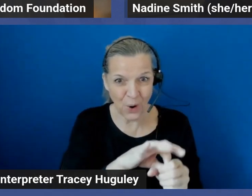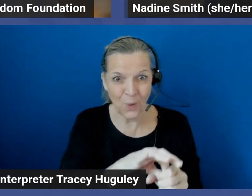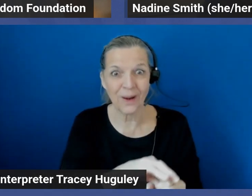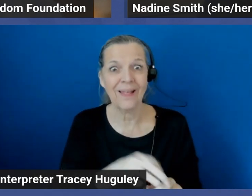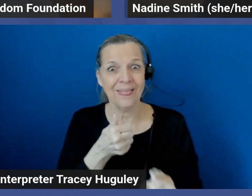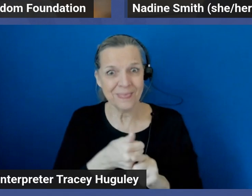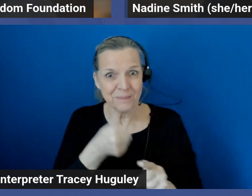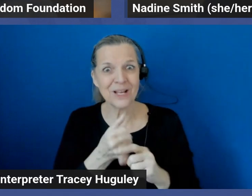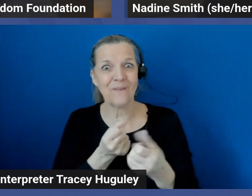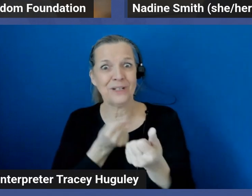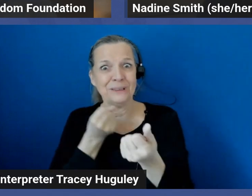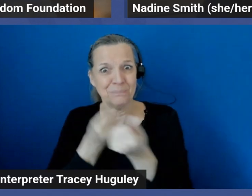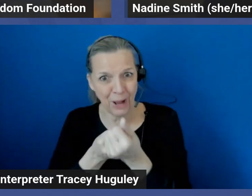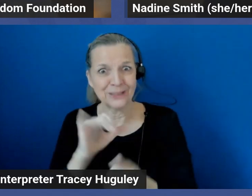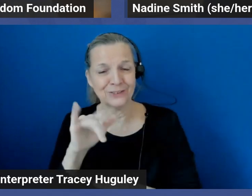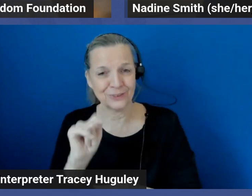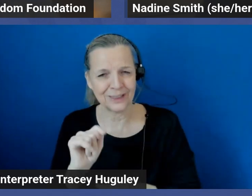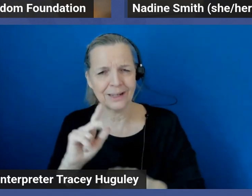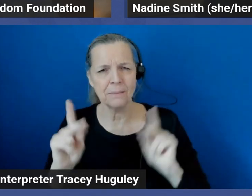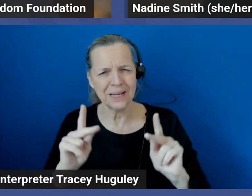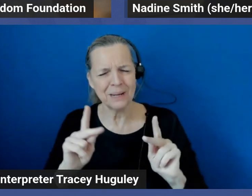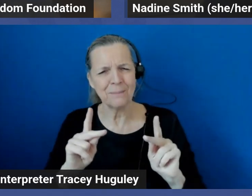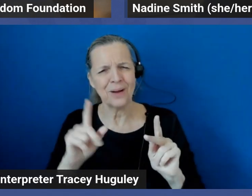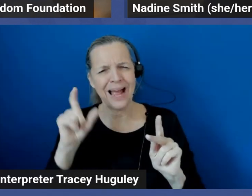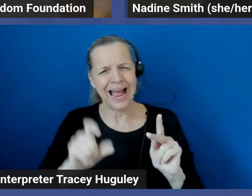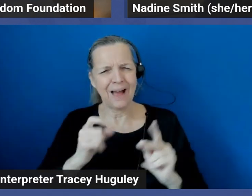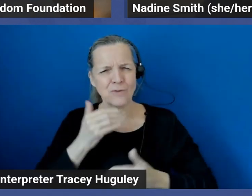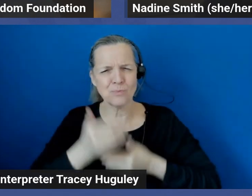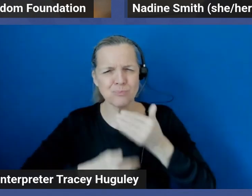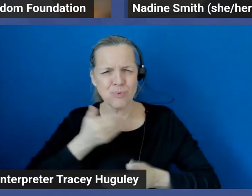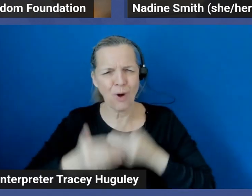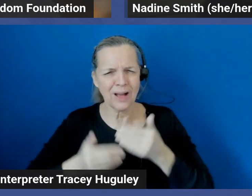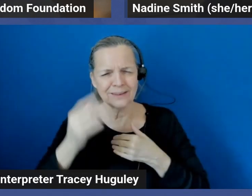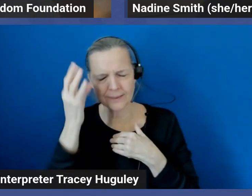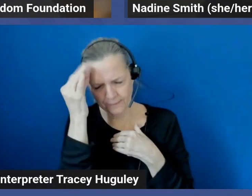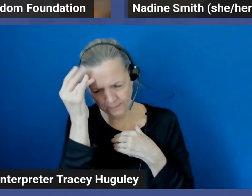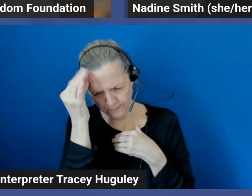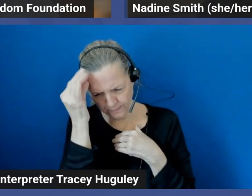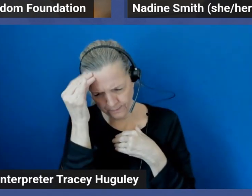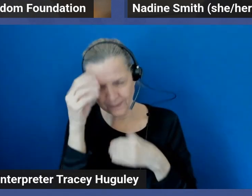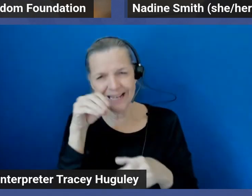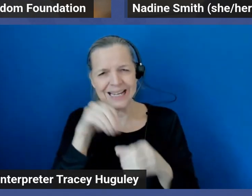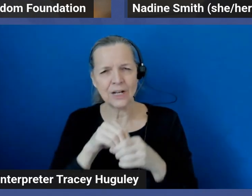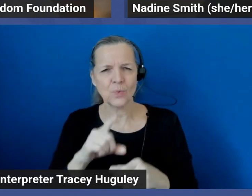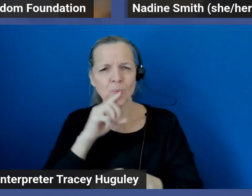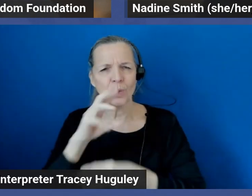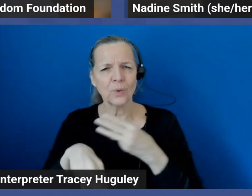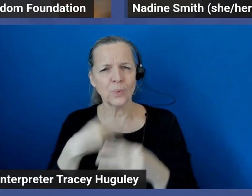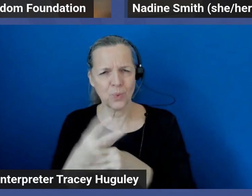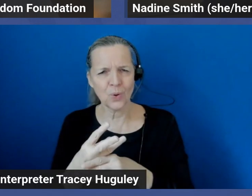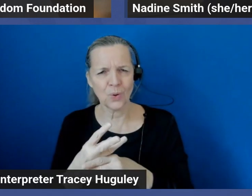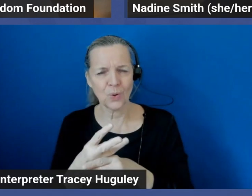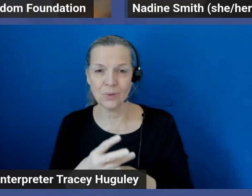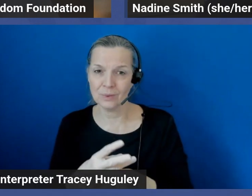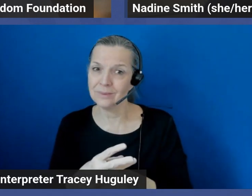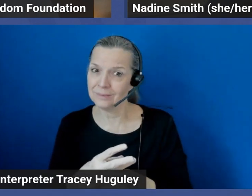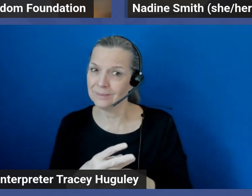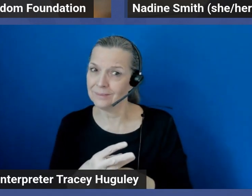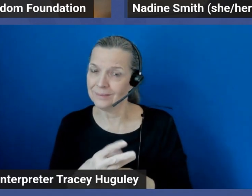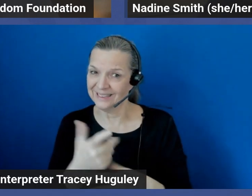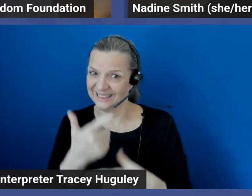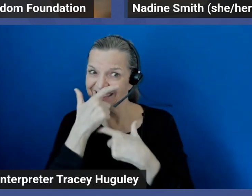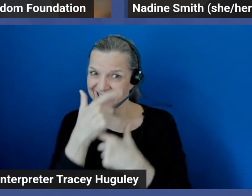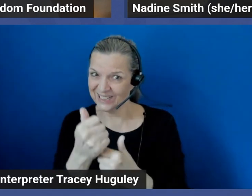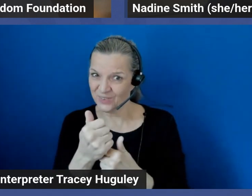people have to process what they did in the real world. And it's an interesting phenomenon